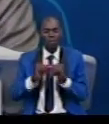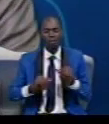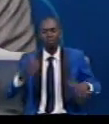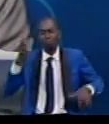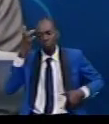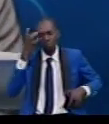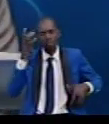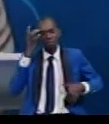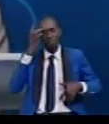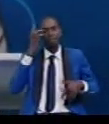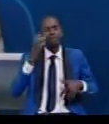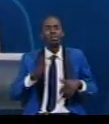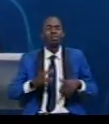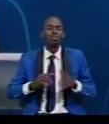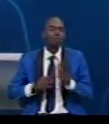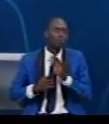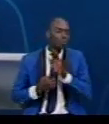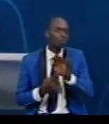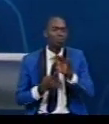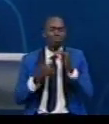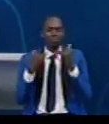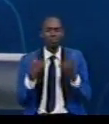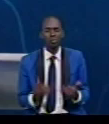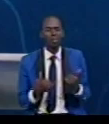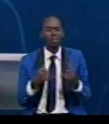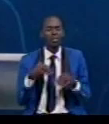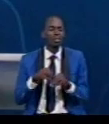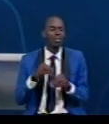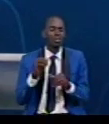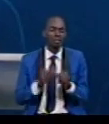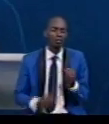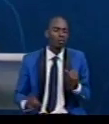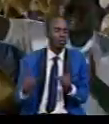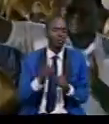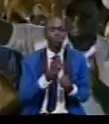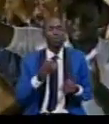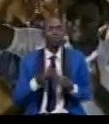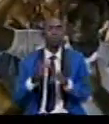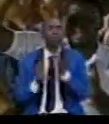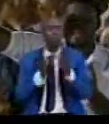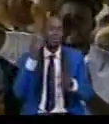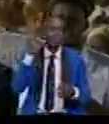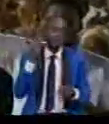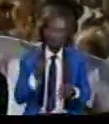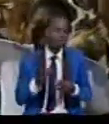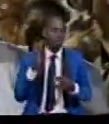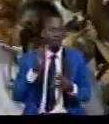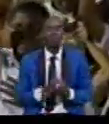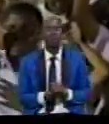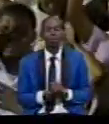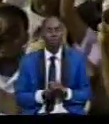sickness, manifest right now in everyone in Jesus' name.